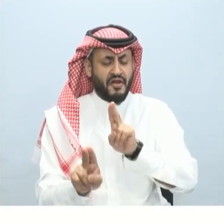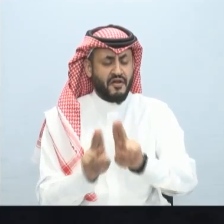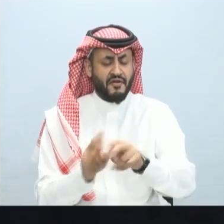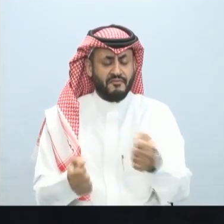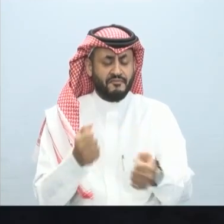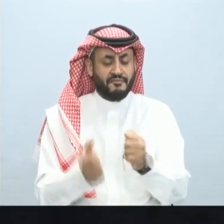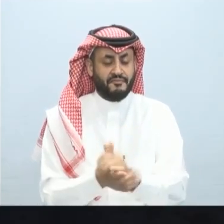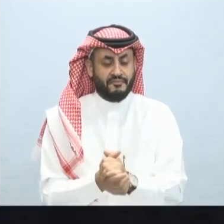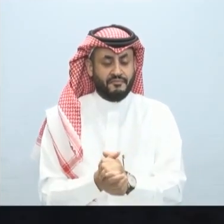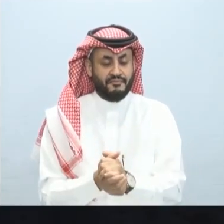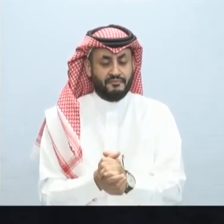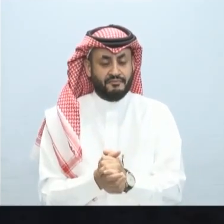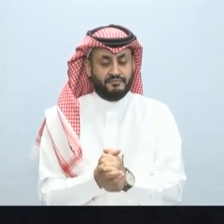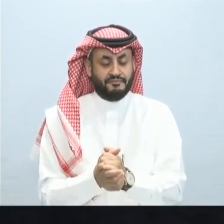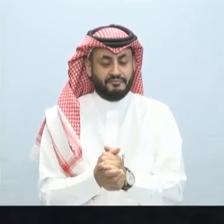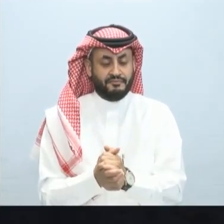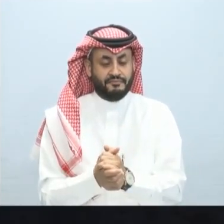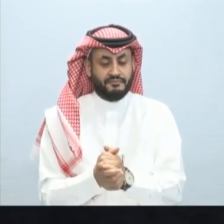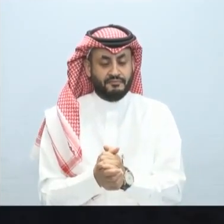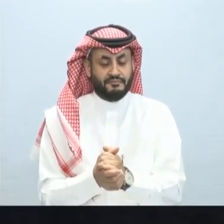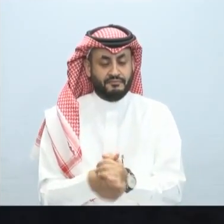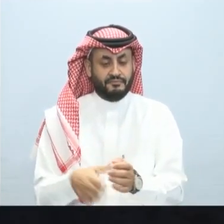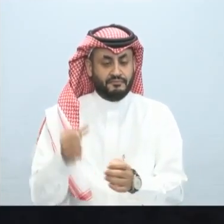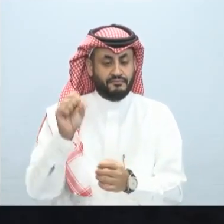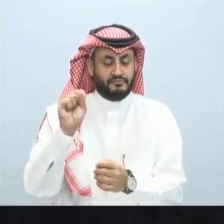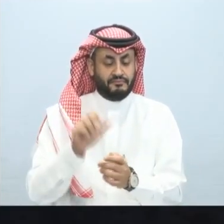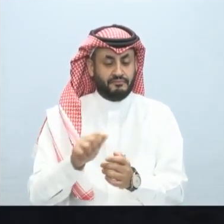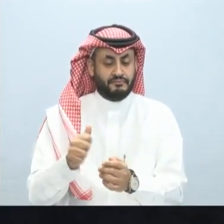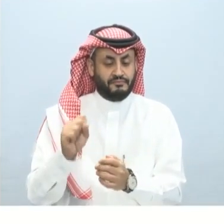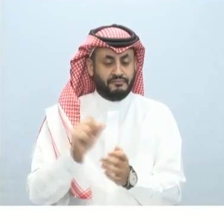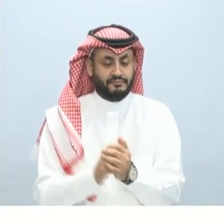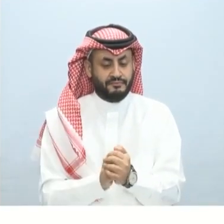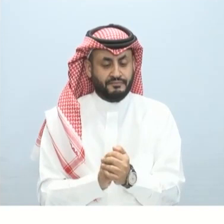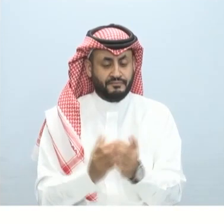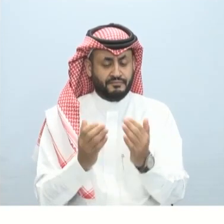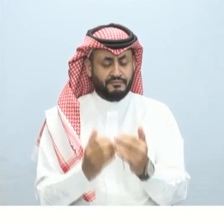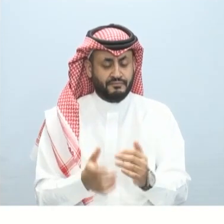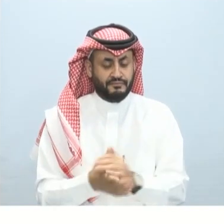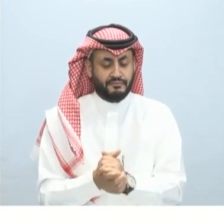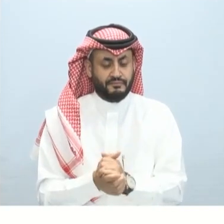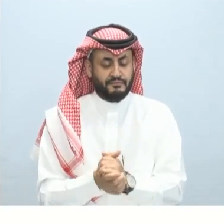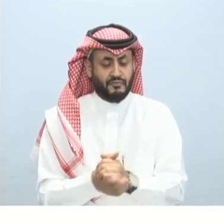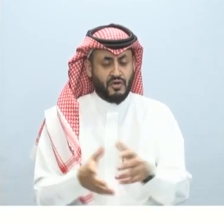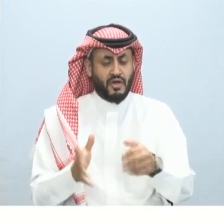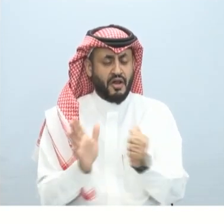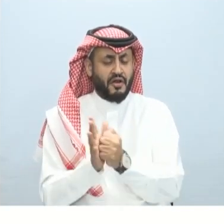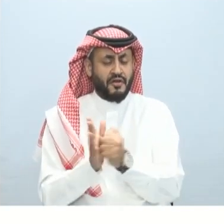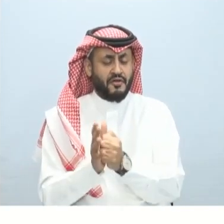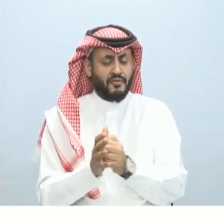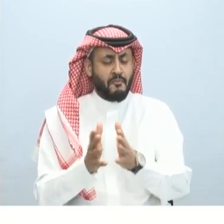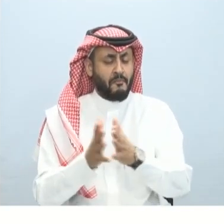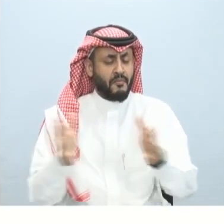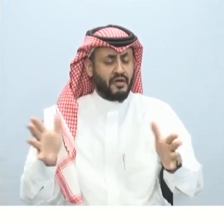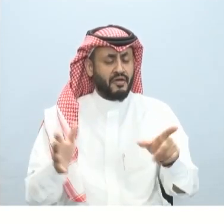we have here a basic verb, no need to use verb to be. And we have here the last one, their house is as big